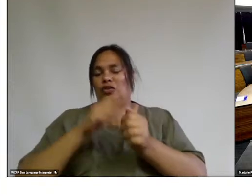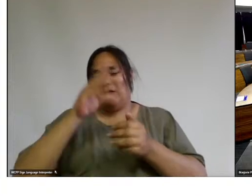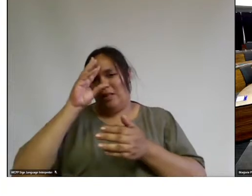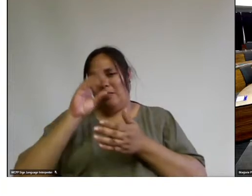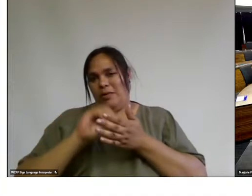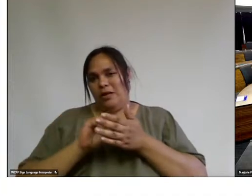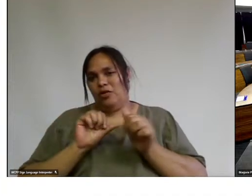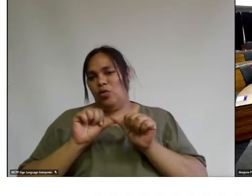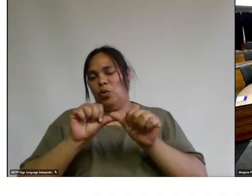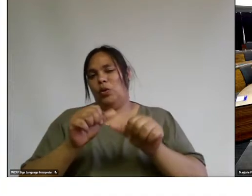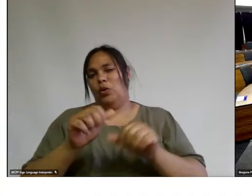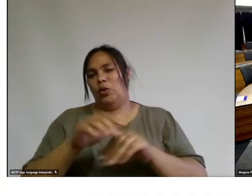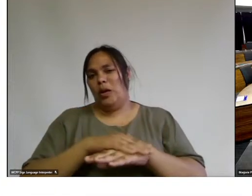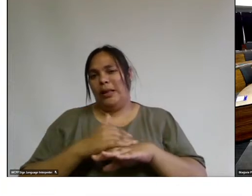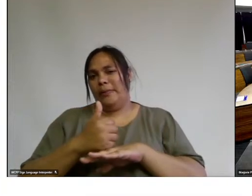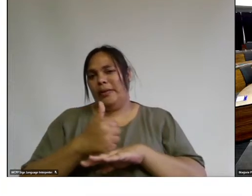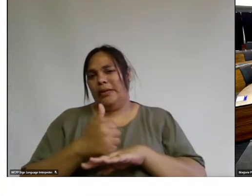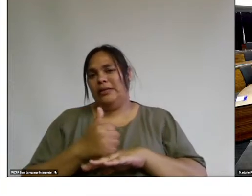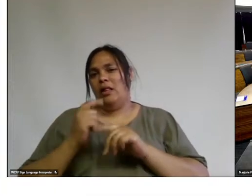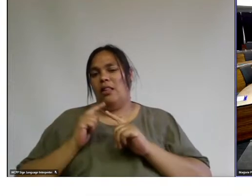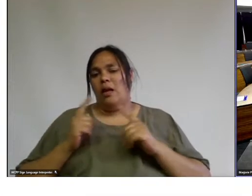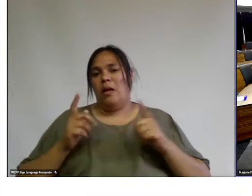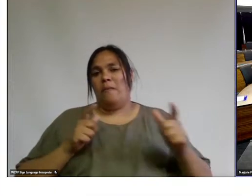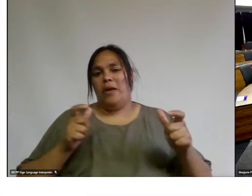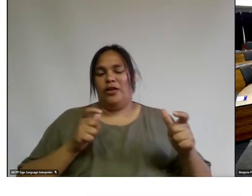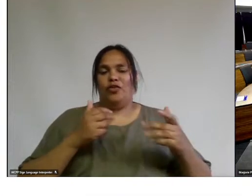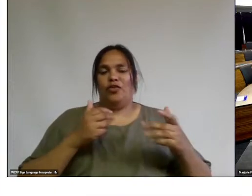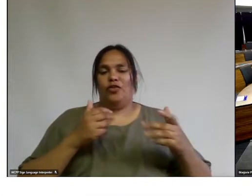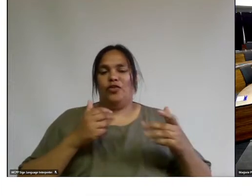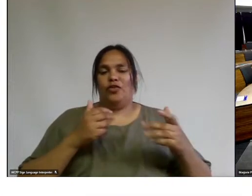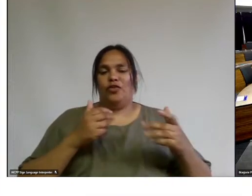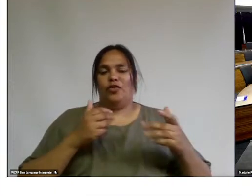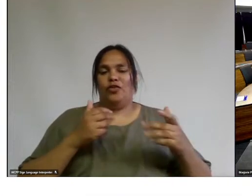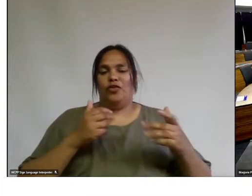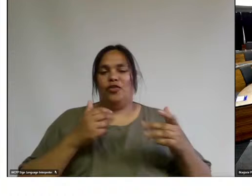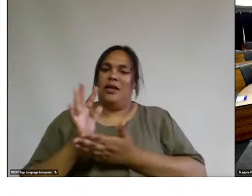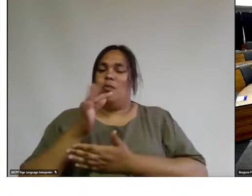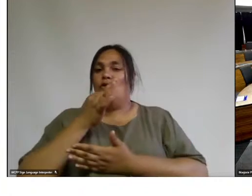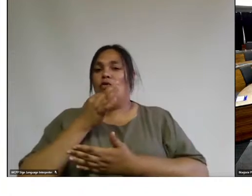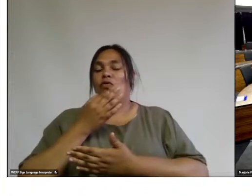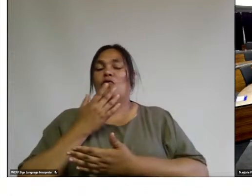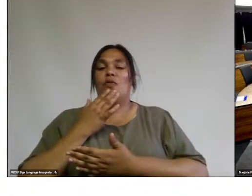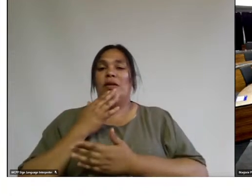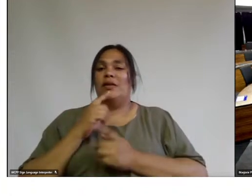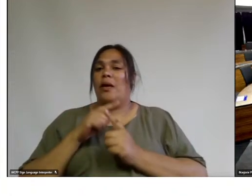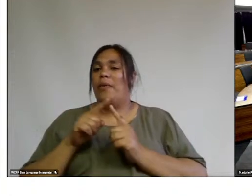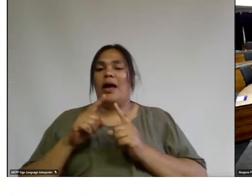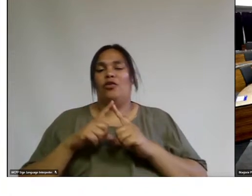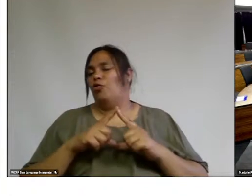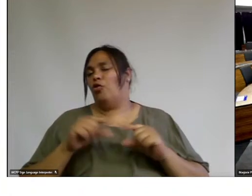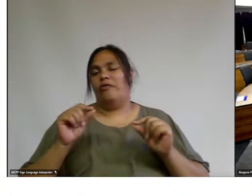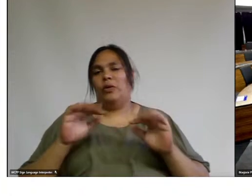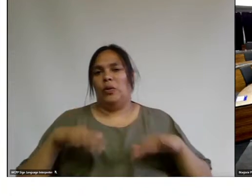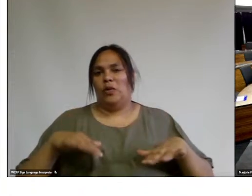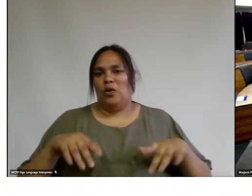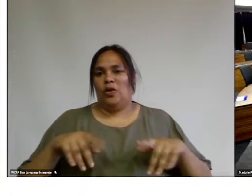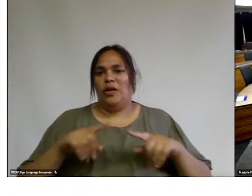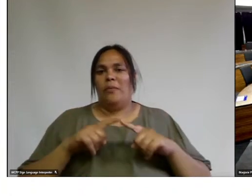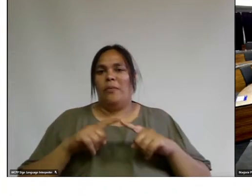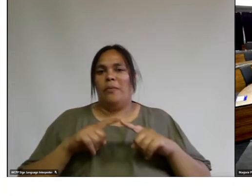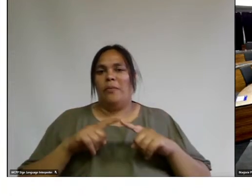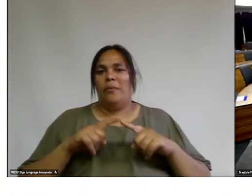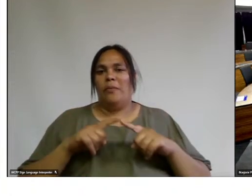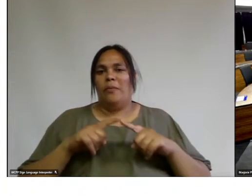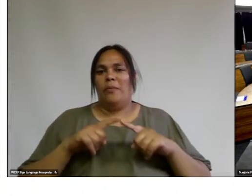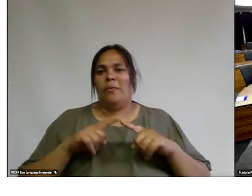continuous basis, allowed management to mitigate certain risks, however not completed. I just wanted to get a